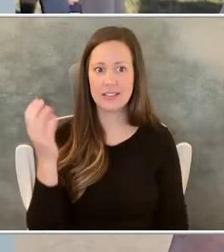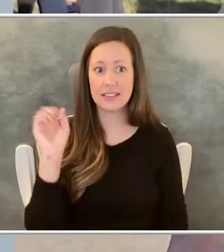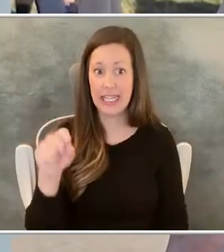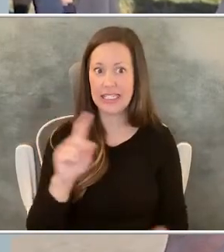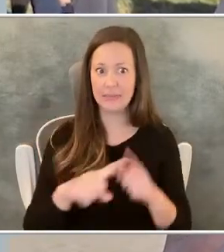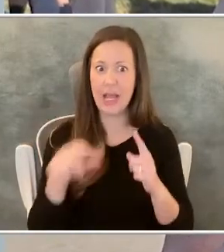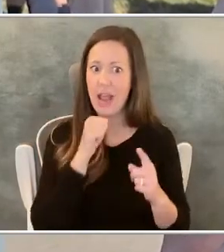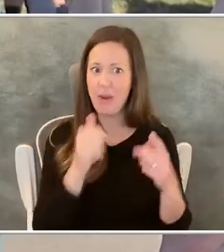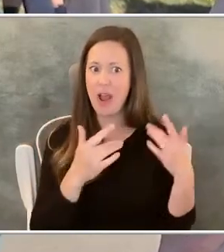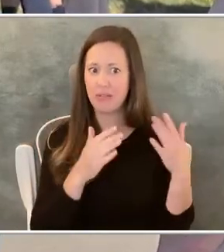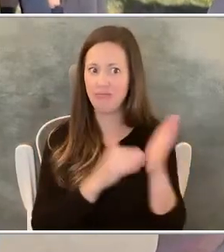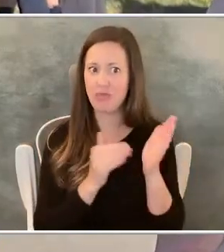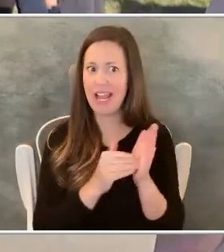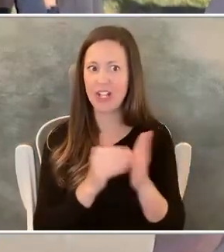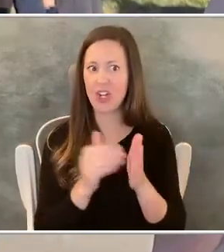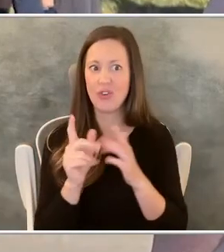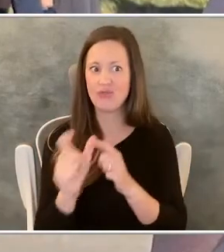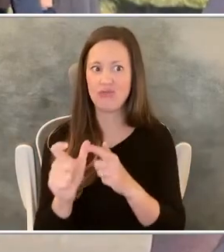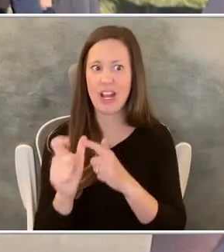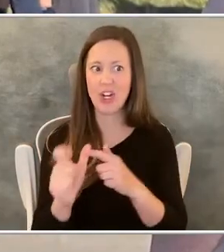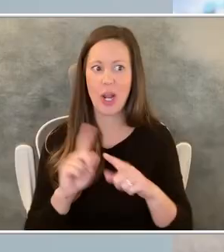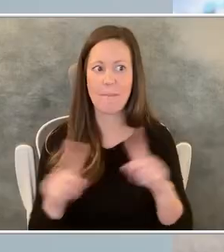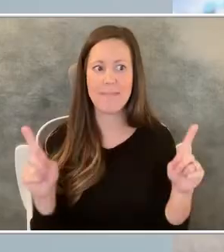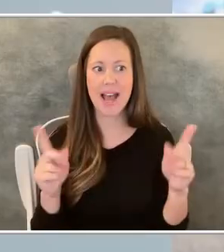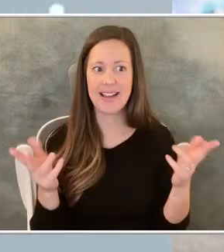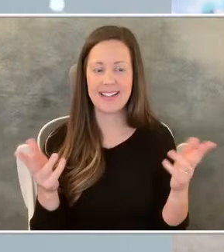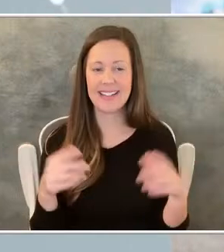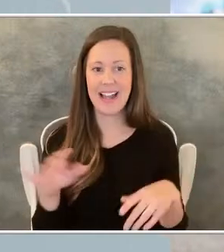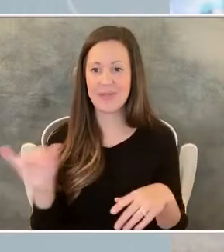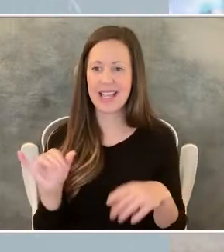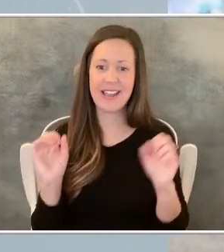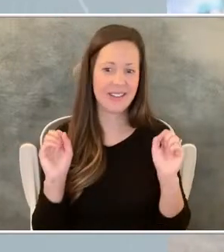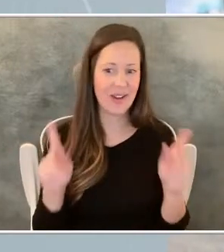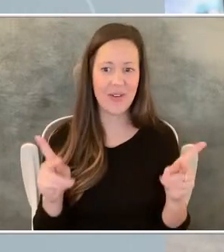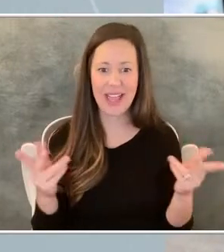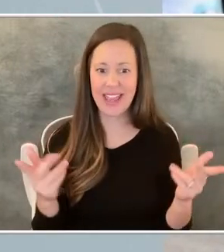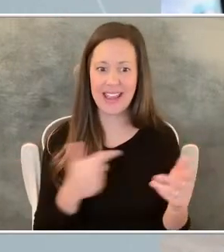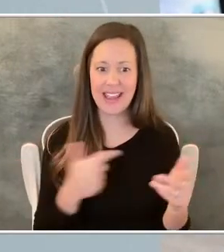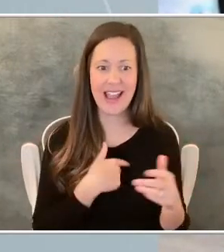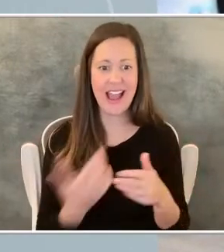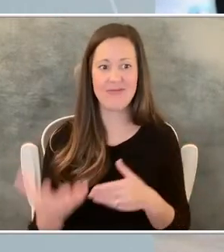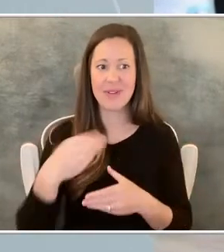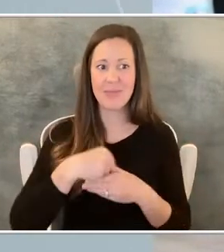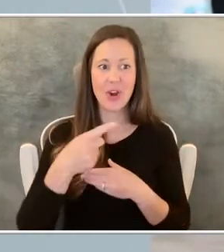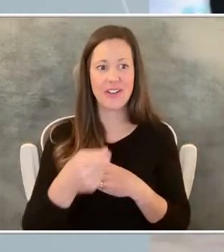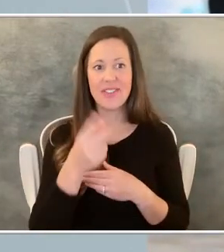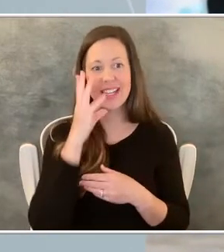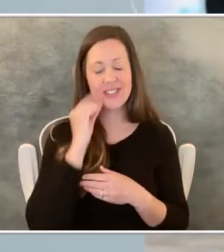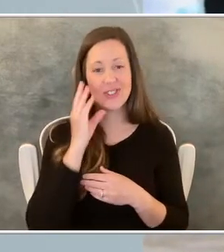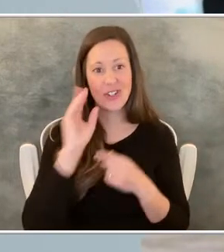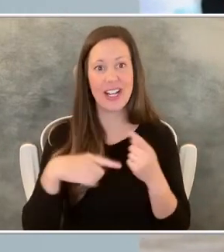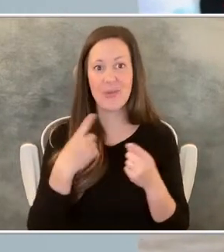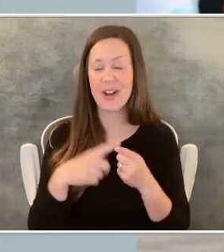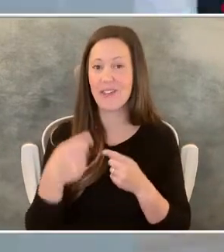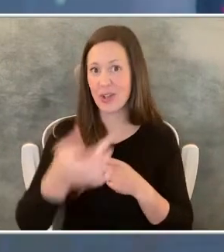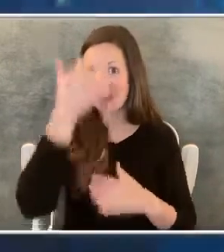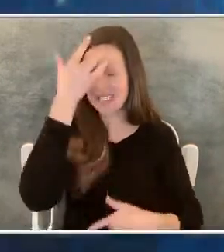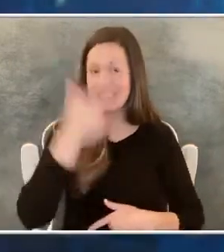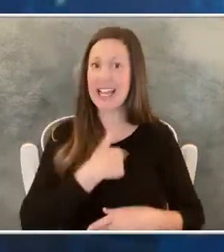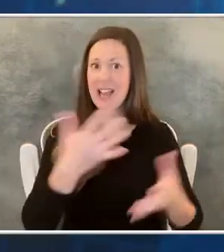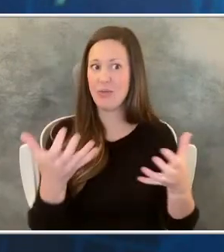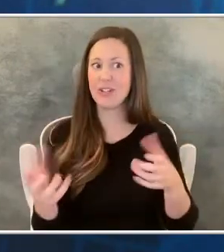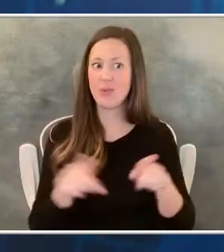But then I was like, hey, I've been part of this journey when you were sick. I want to be part of the recovery as